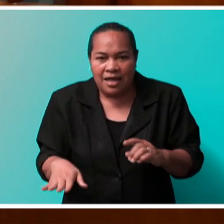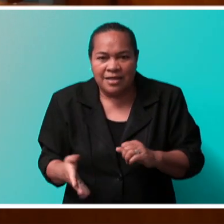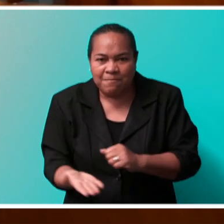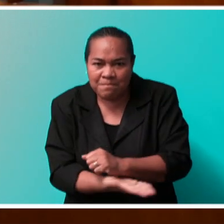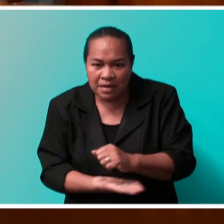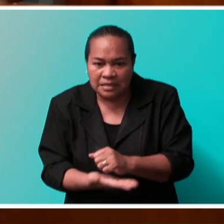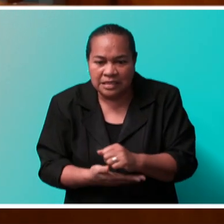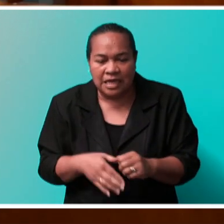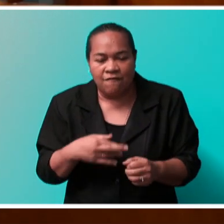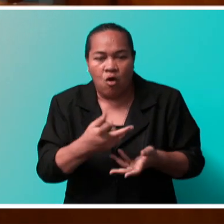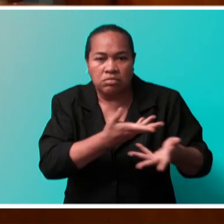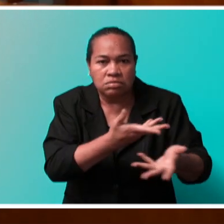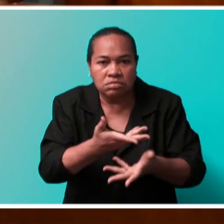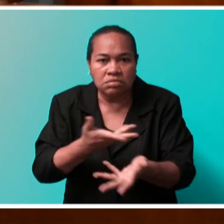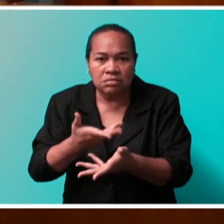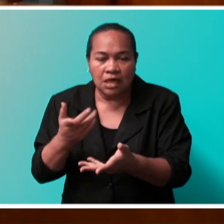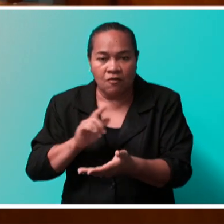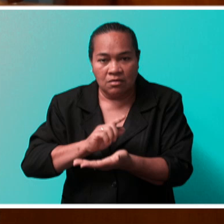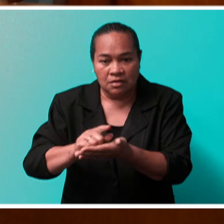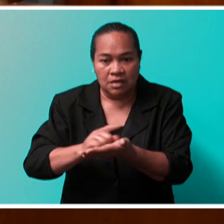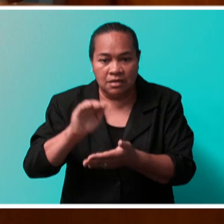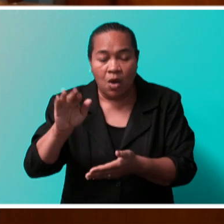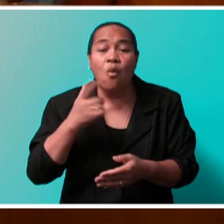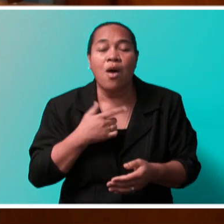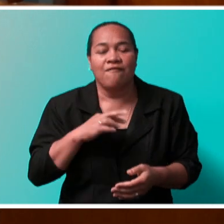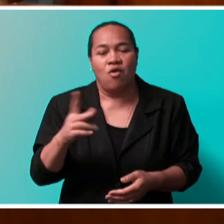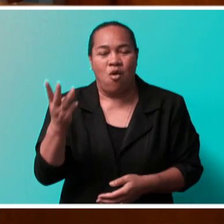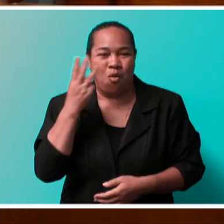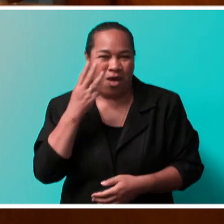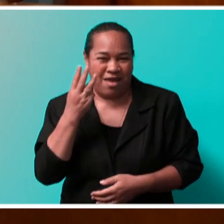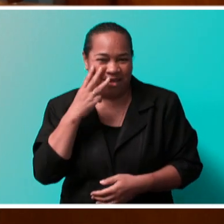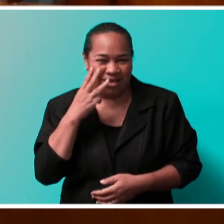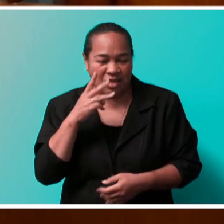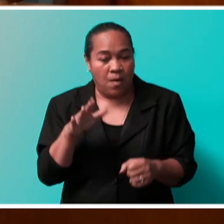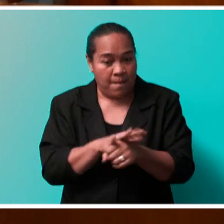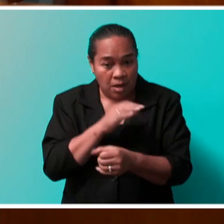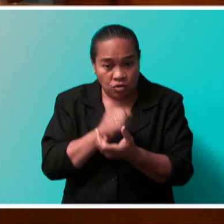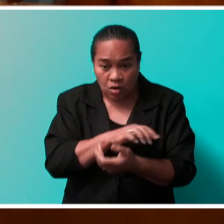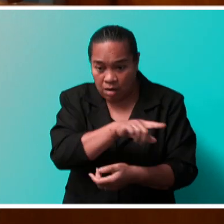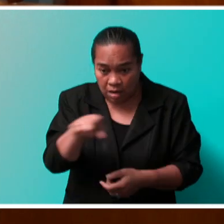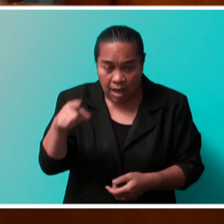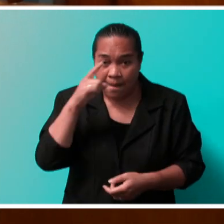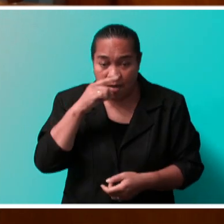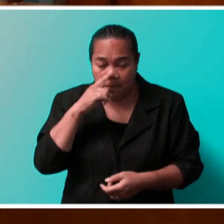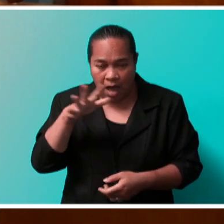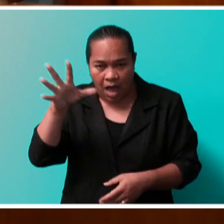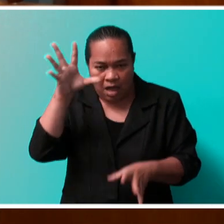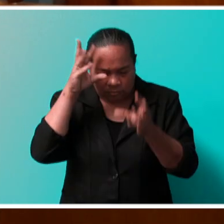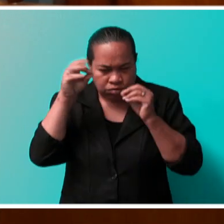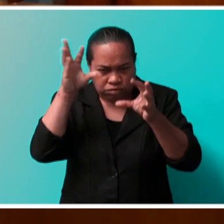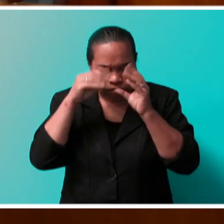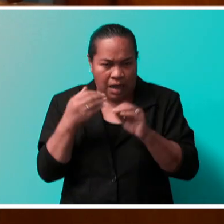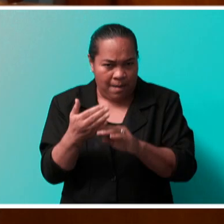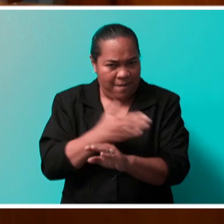Commission's consultations by raising awareness and ensuring that people are informed